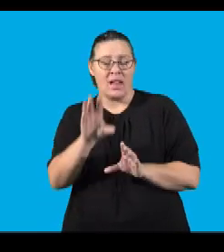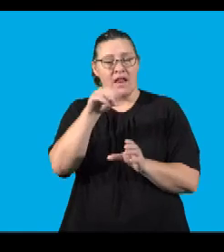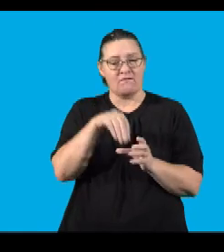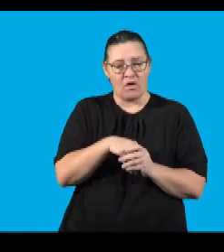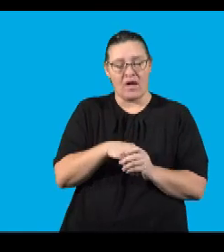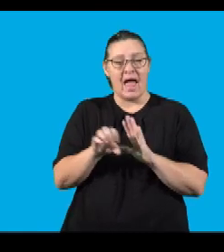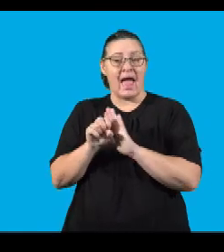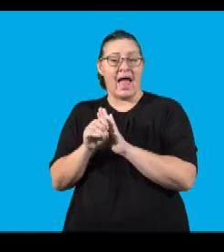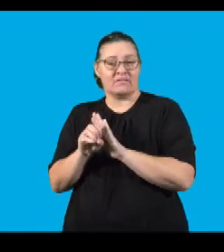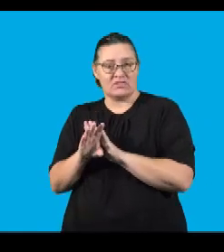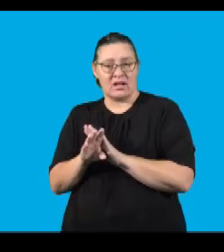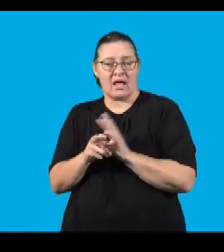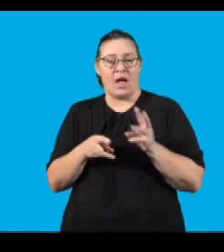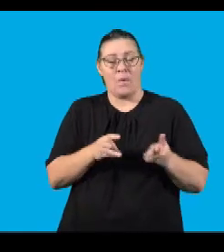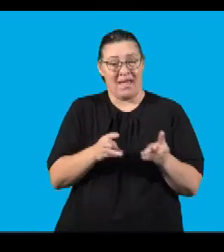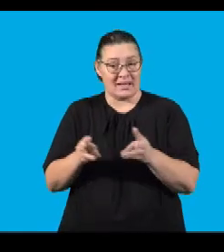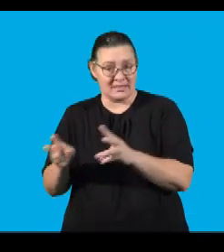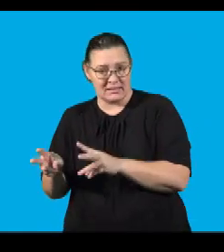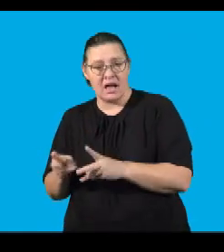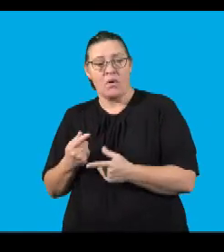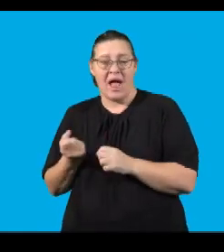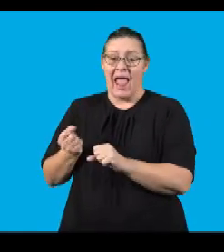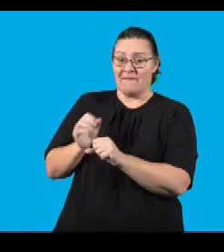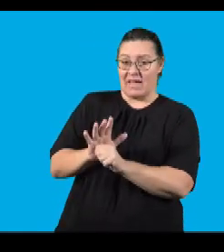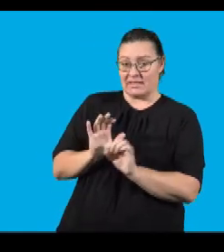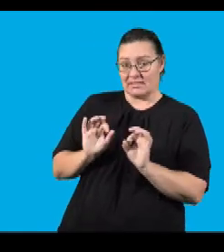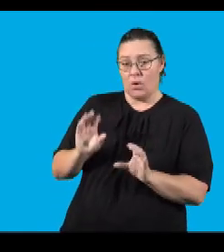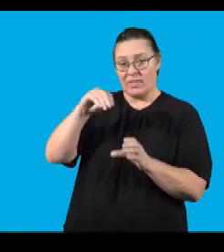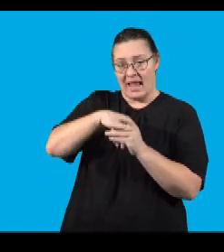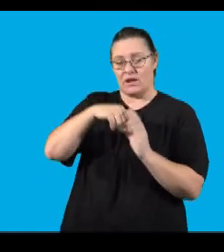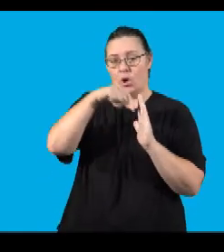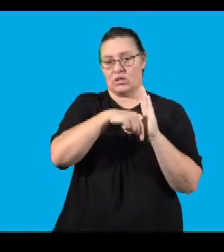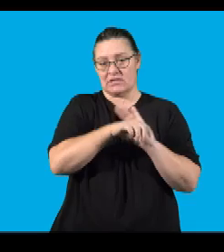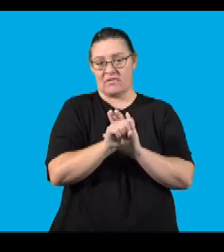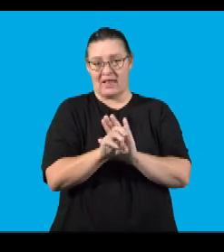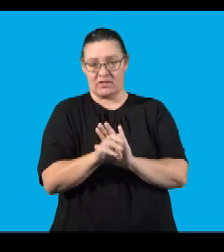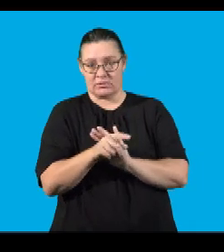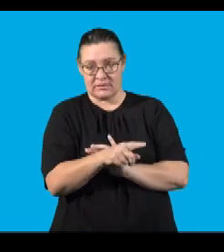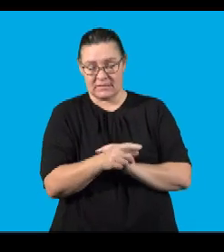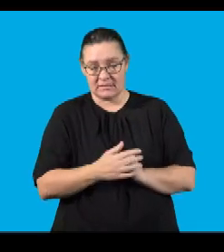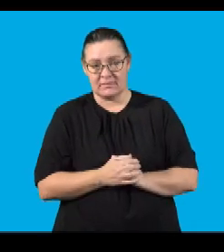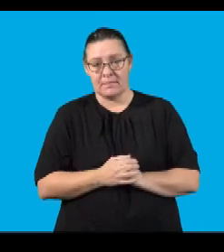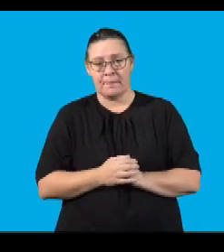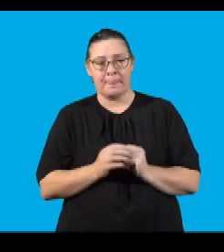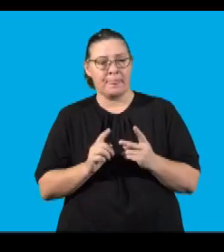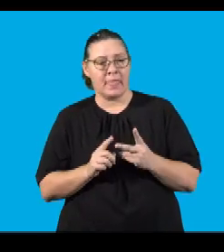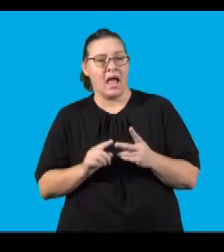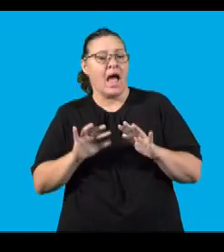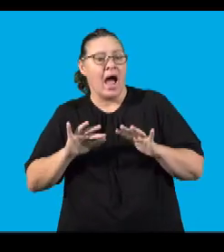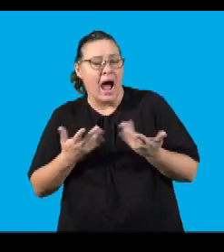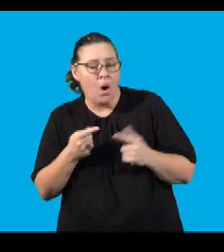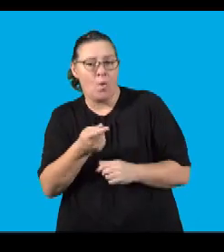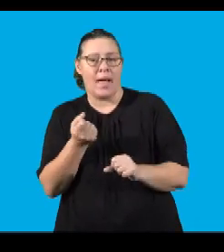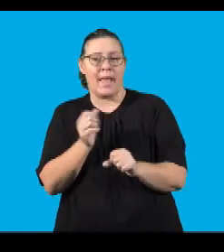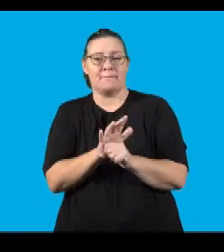include advertising techniques and their effectiveness in the context of the advertisement, how the